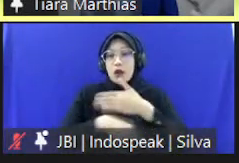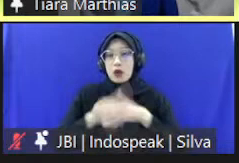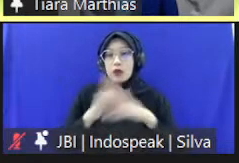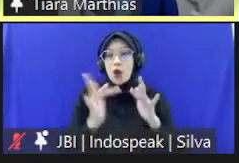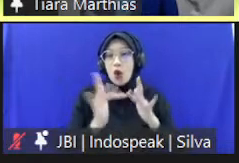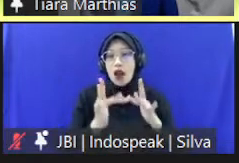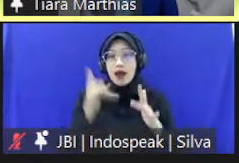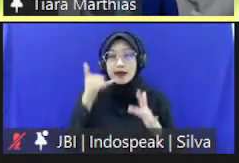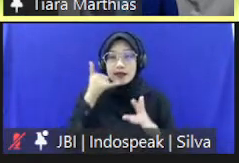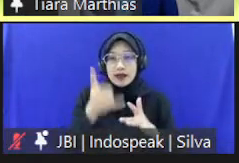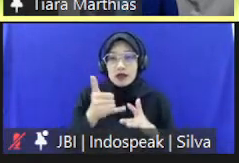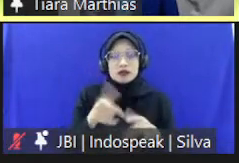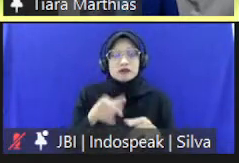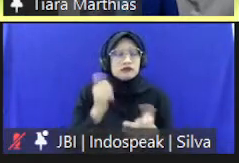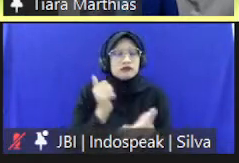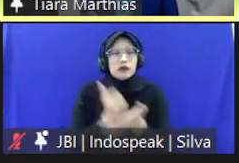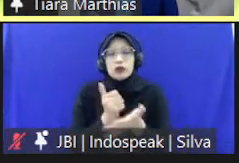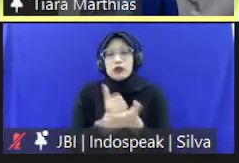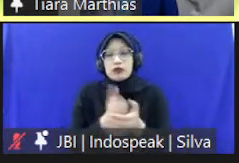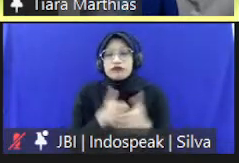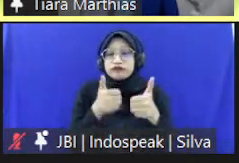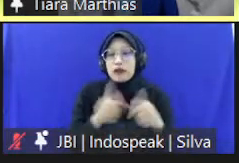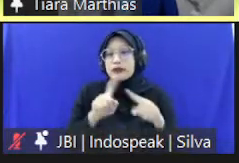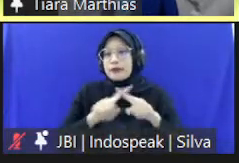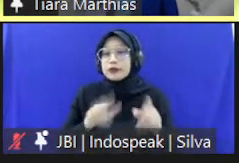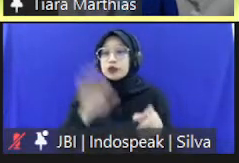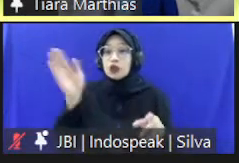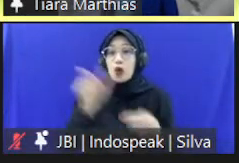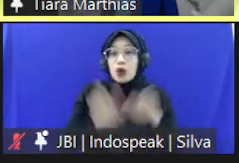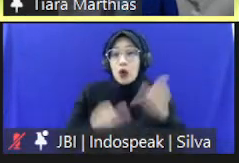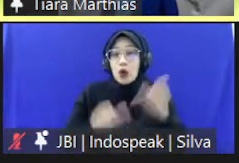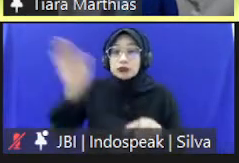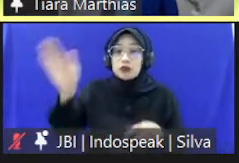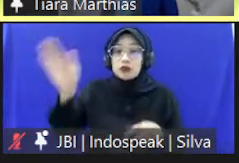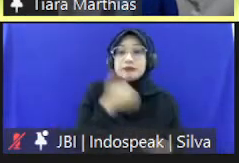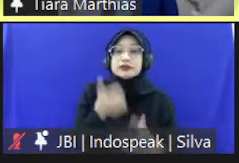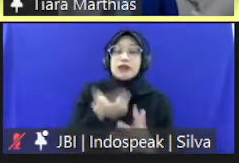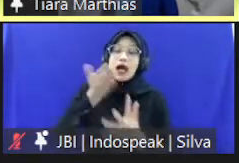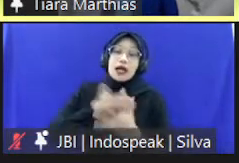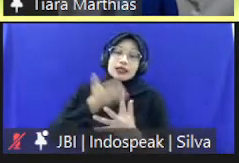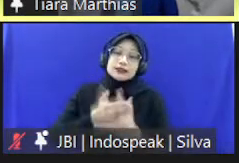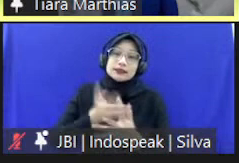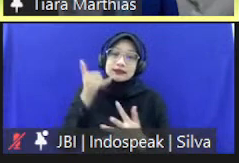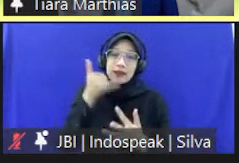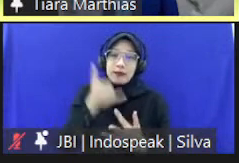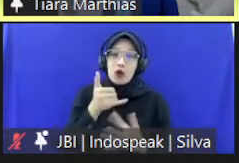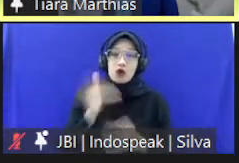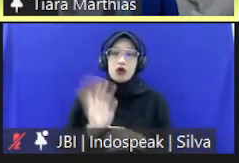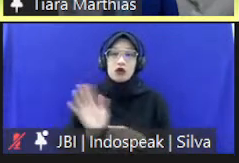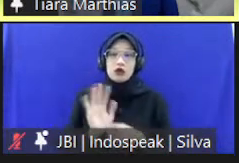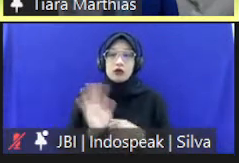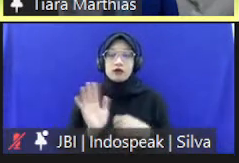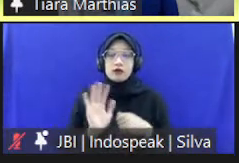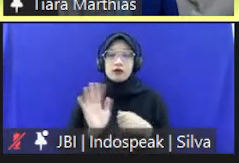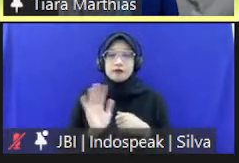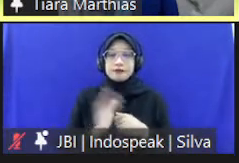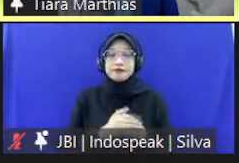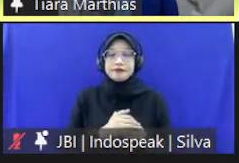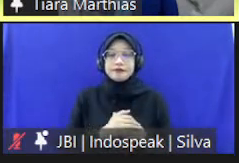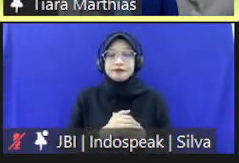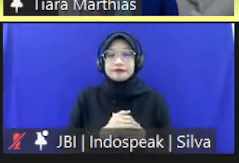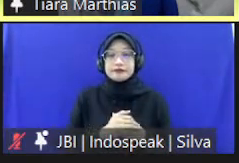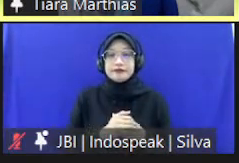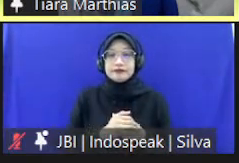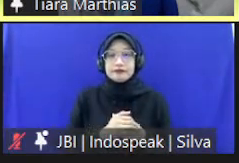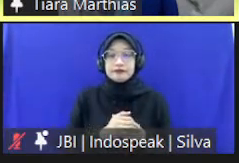JKN, maybe for outpatient services including outside of MCH, it would increase